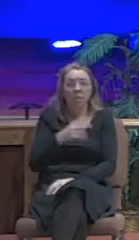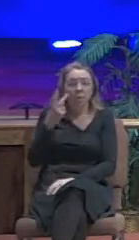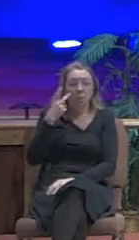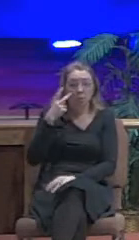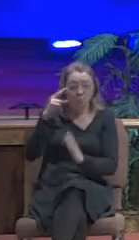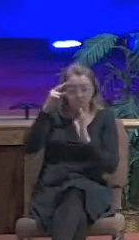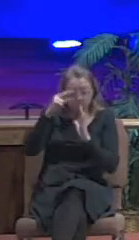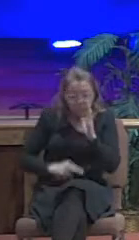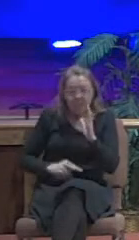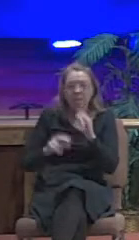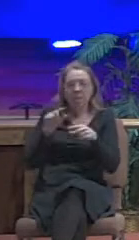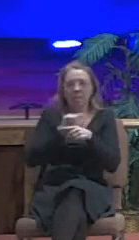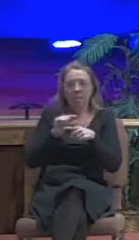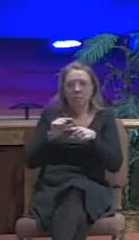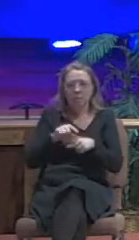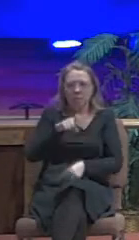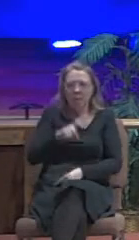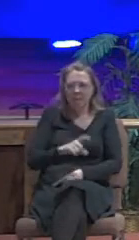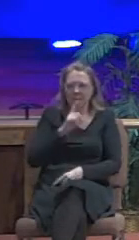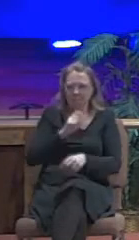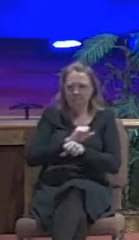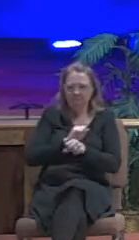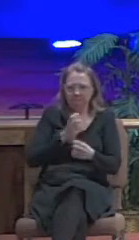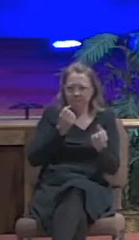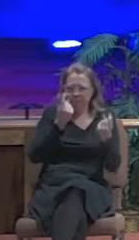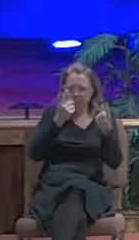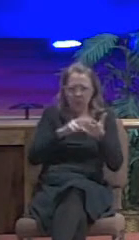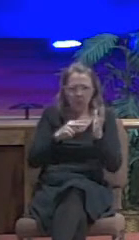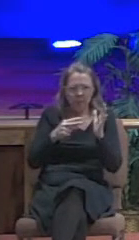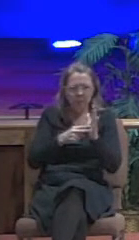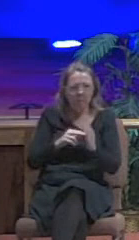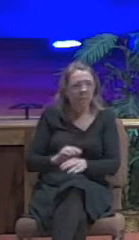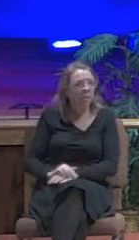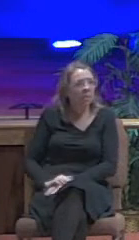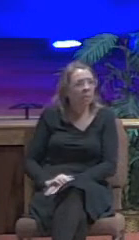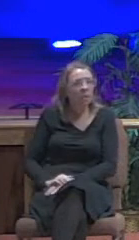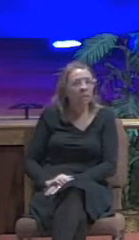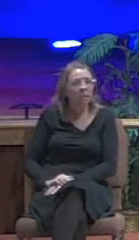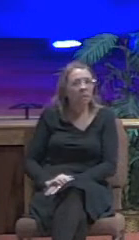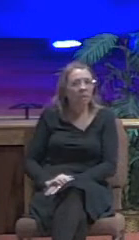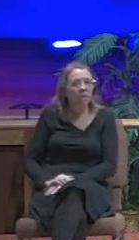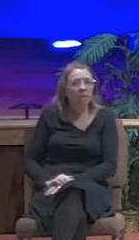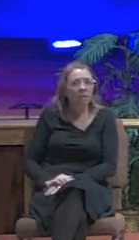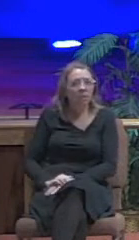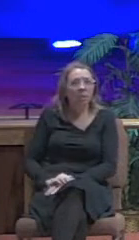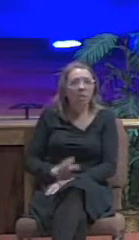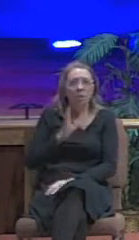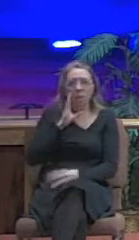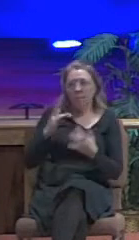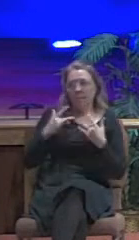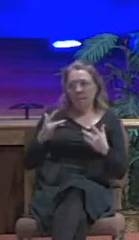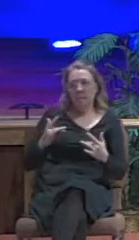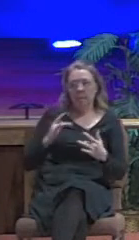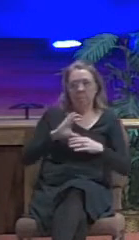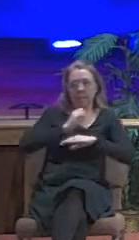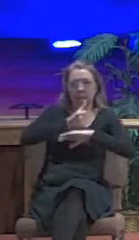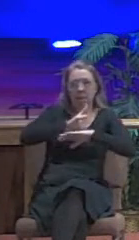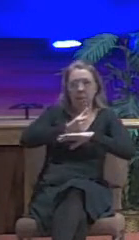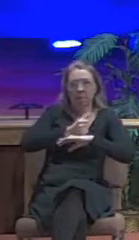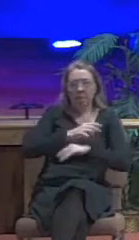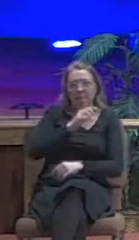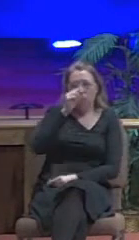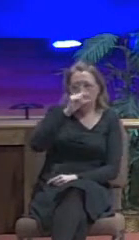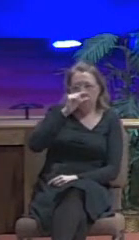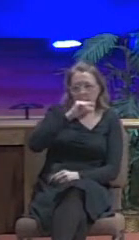what it's saying, which is why I frequently will put the Greek or the Hebrew up there for you so you can see